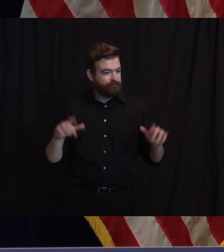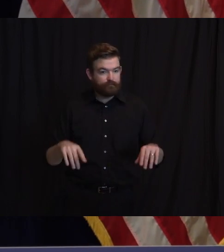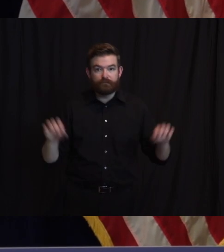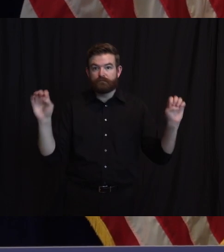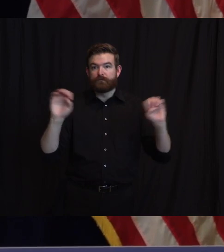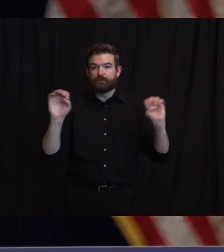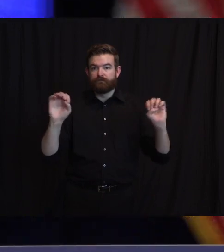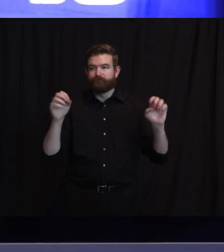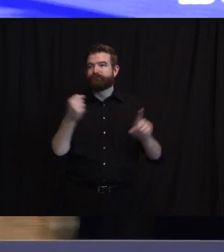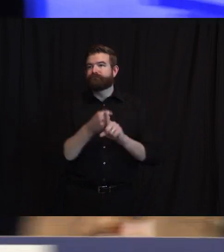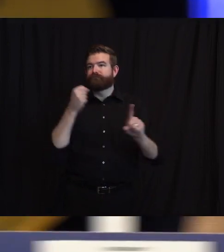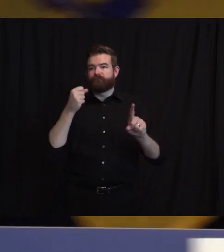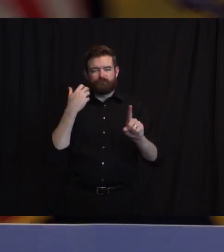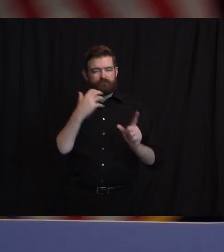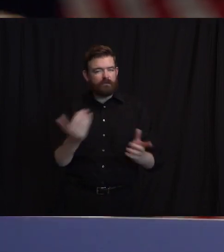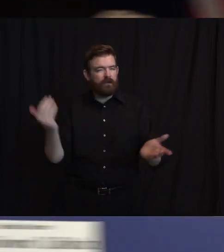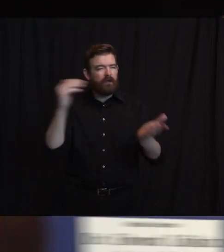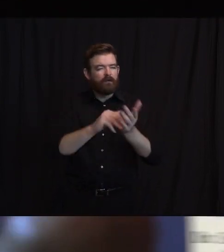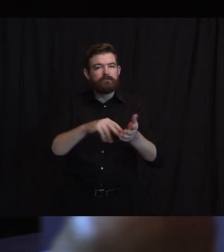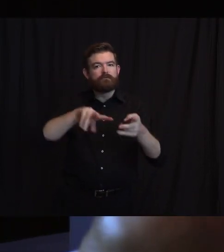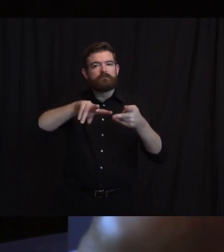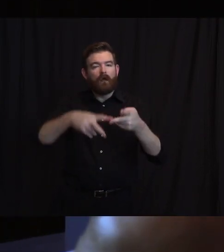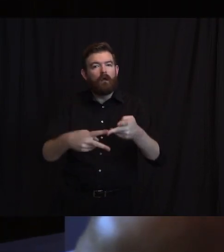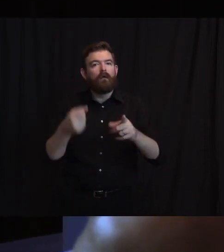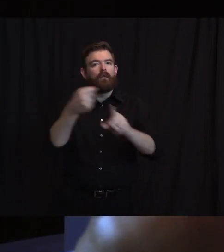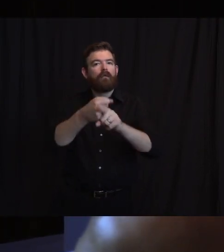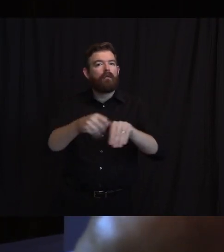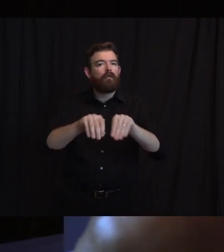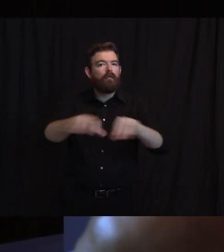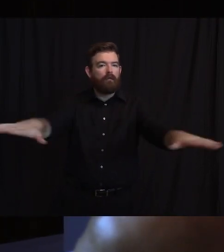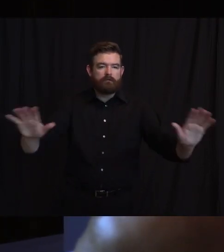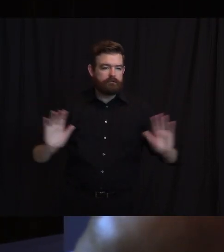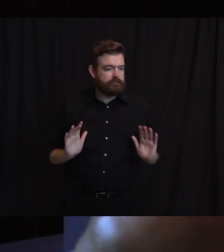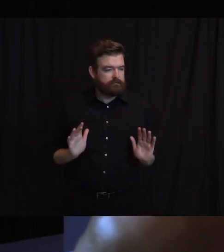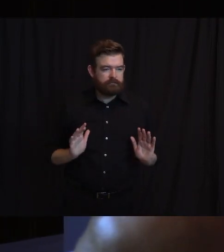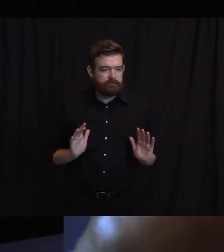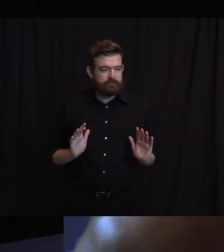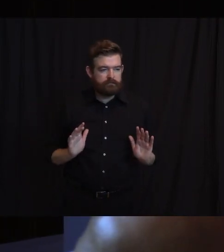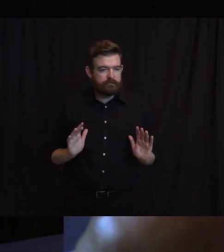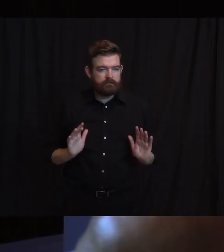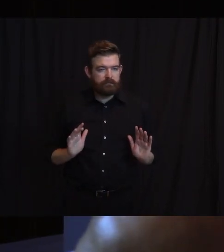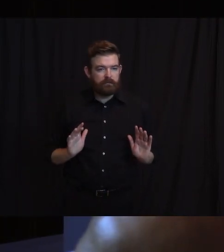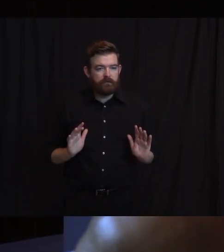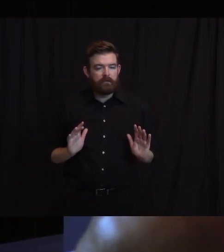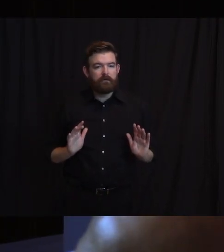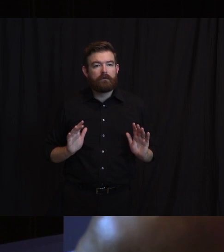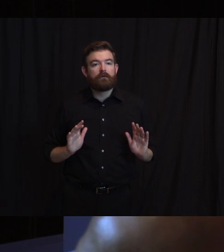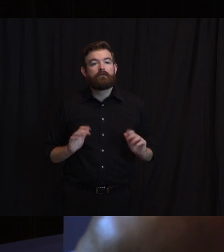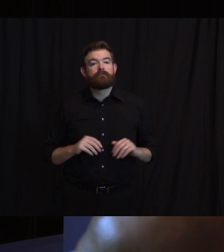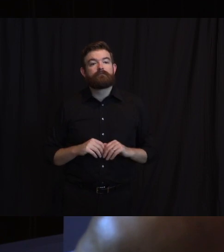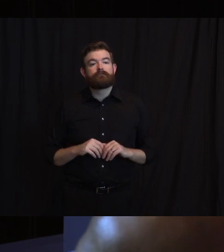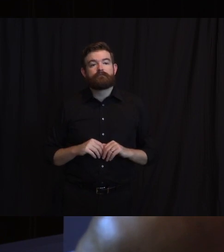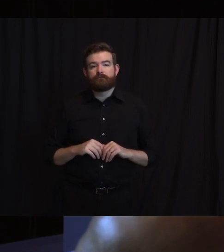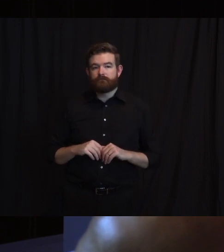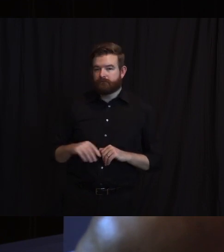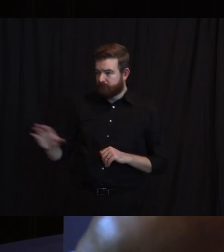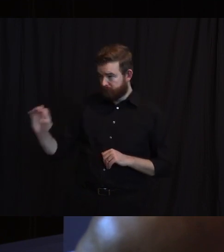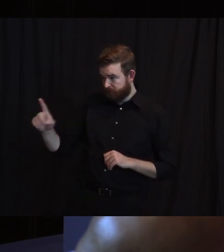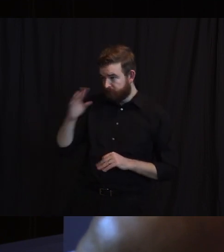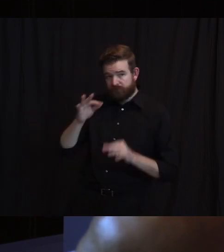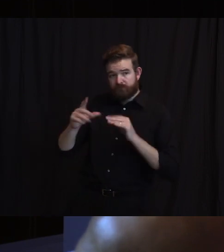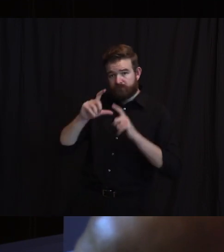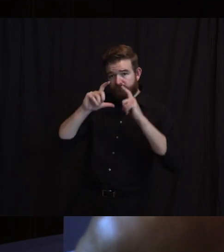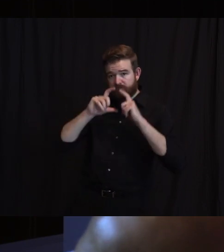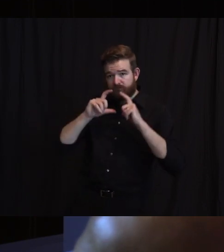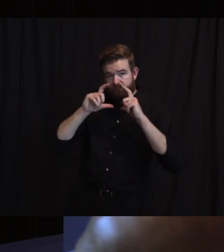nose? No, obviously the nose has to be covered. You know, we understand that it's uncomfortable. We understand that people have problems with glasses fogging